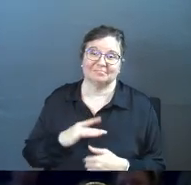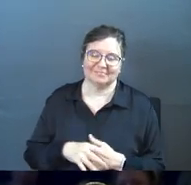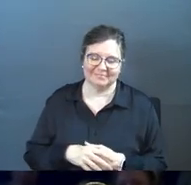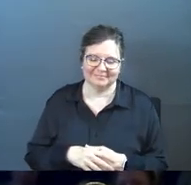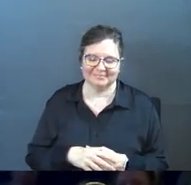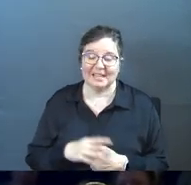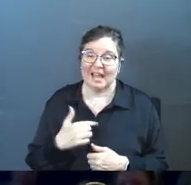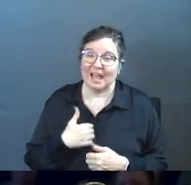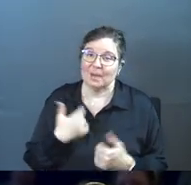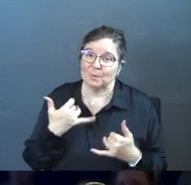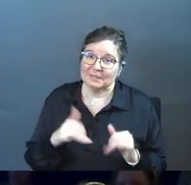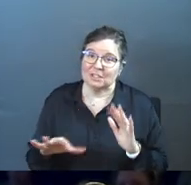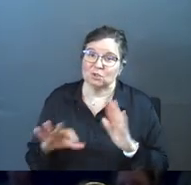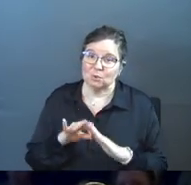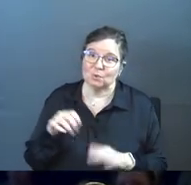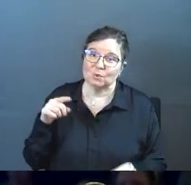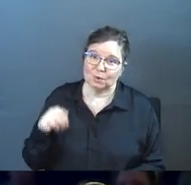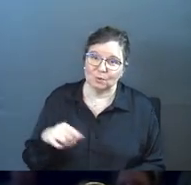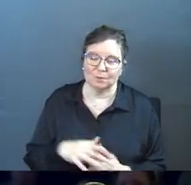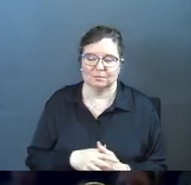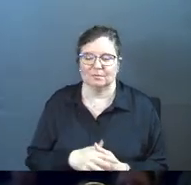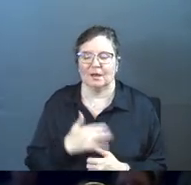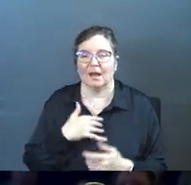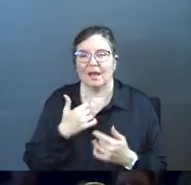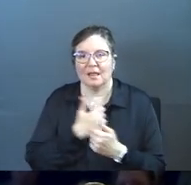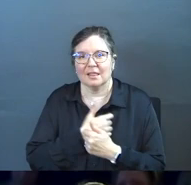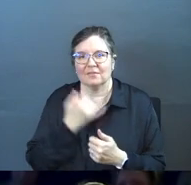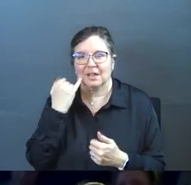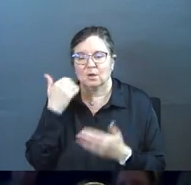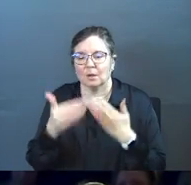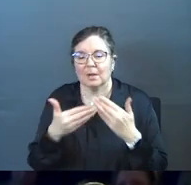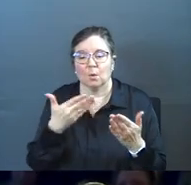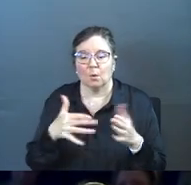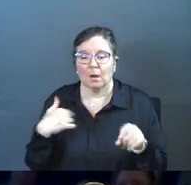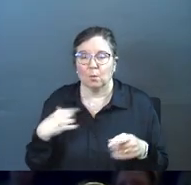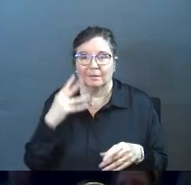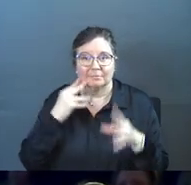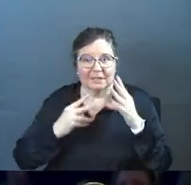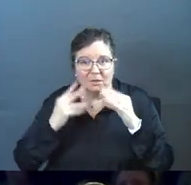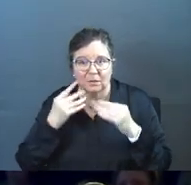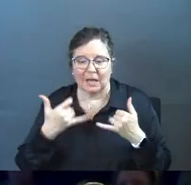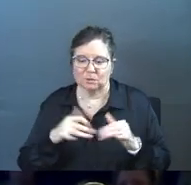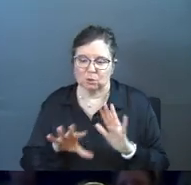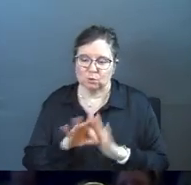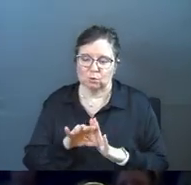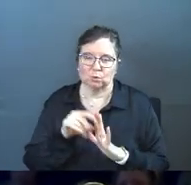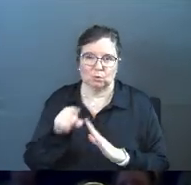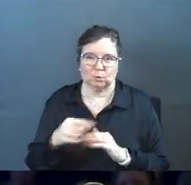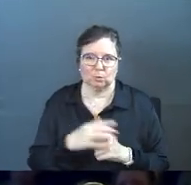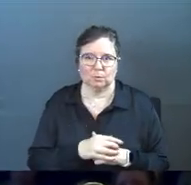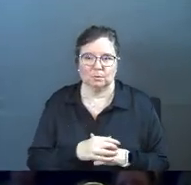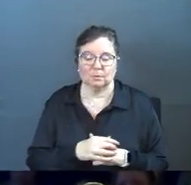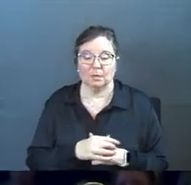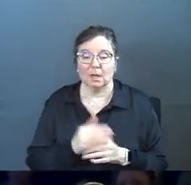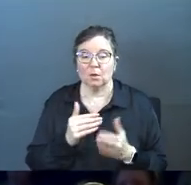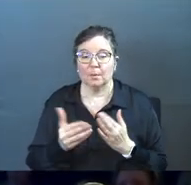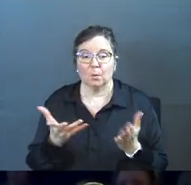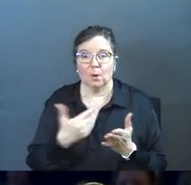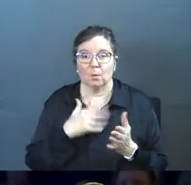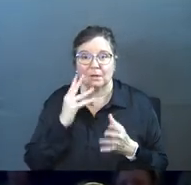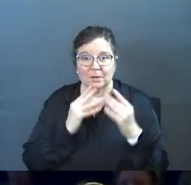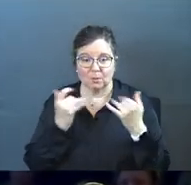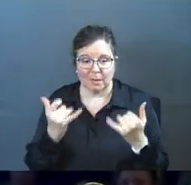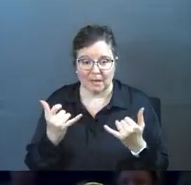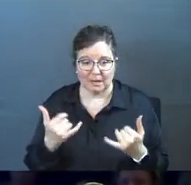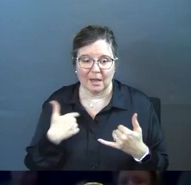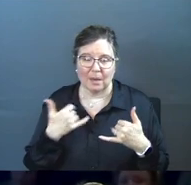there. I would still choose you. I love that idea. No matter what we've been through, I would still choose you. And no matter what we're going